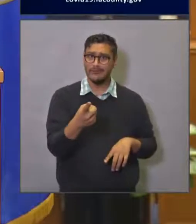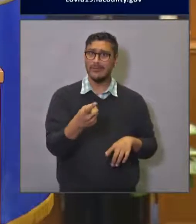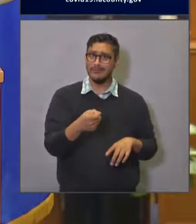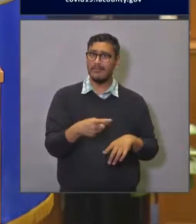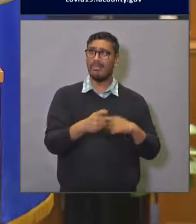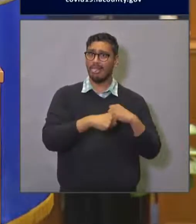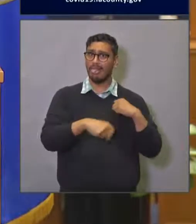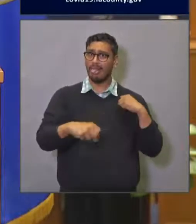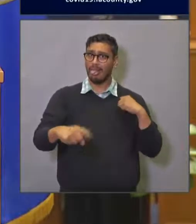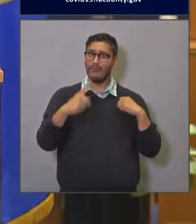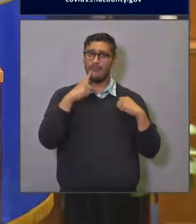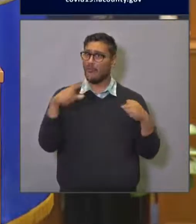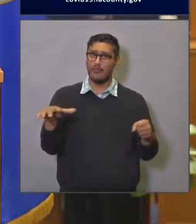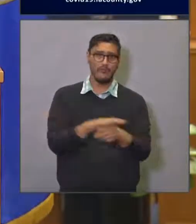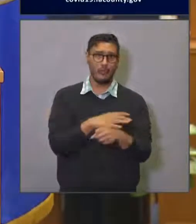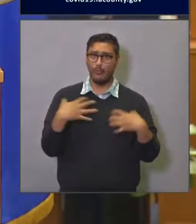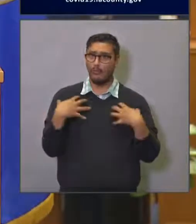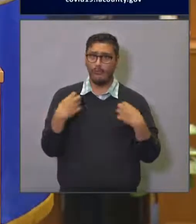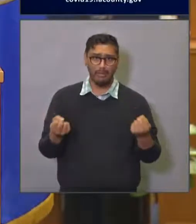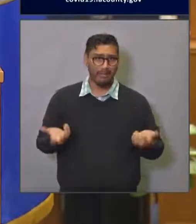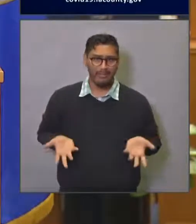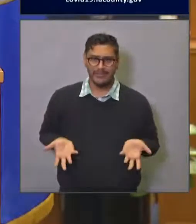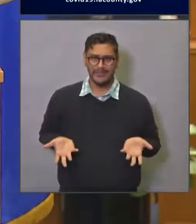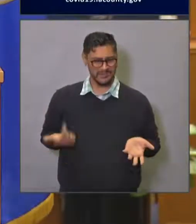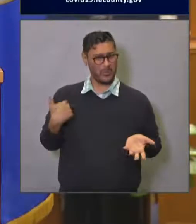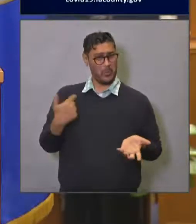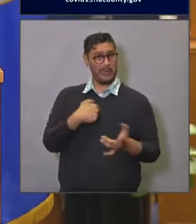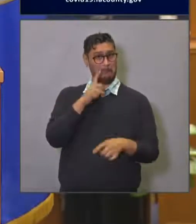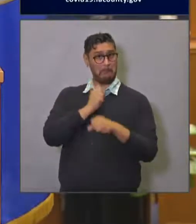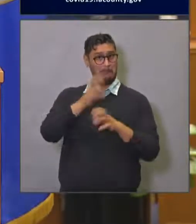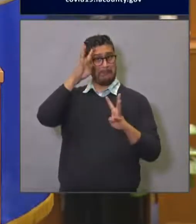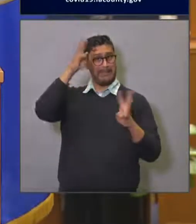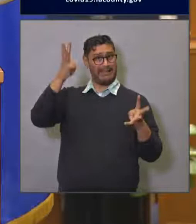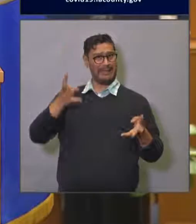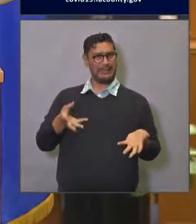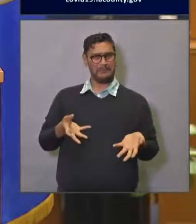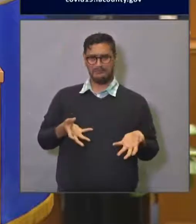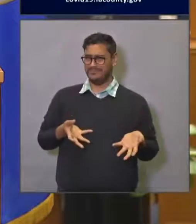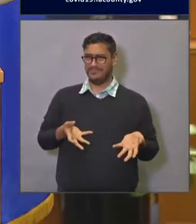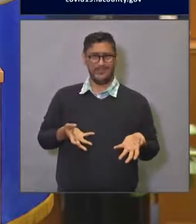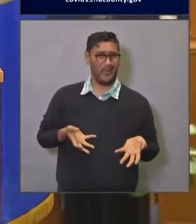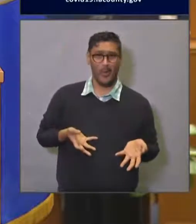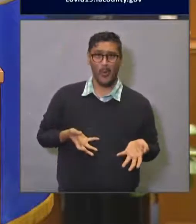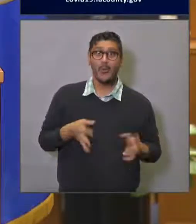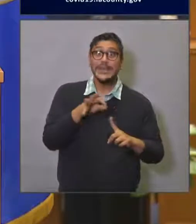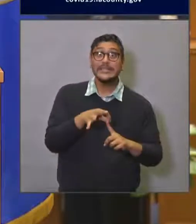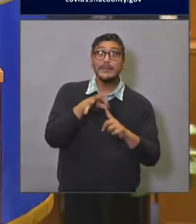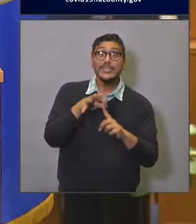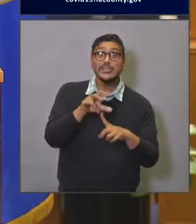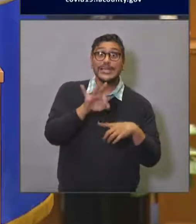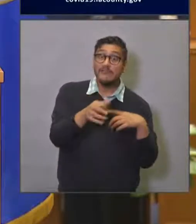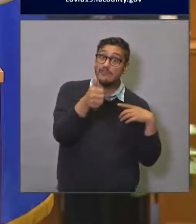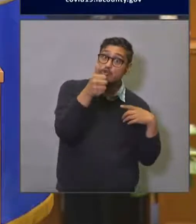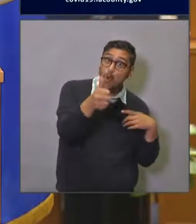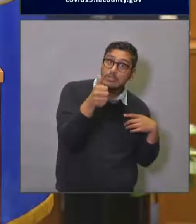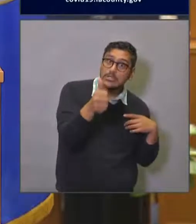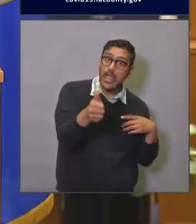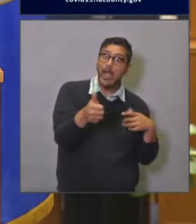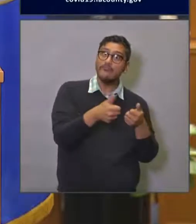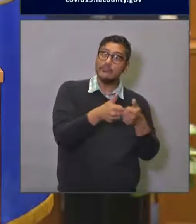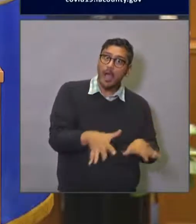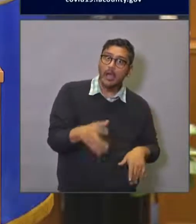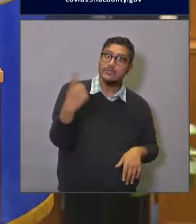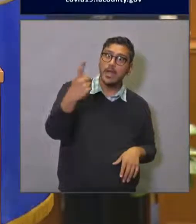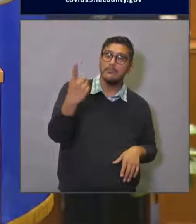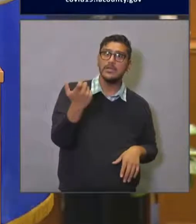And particularly if you've either suffered yourself, had a family member who's suffered with COVID-19, or lost